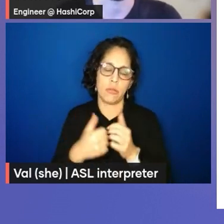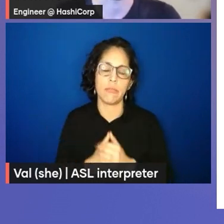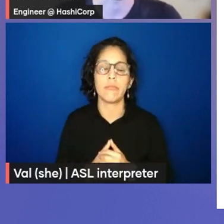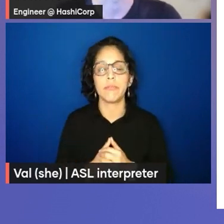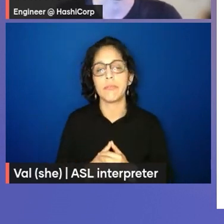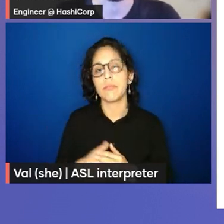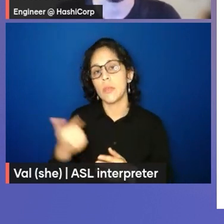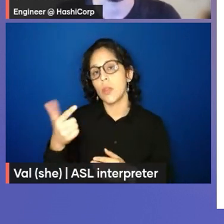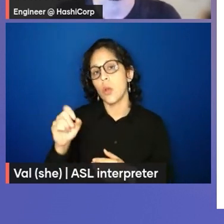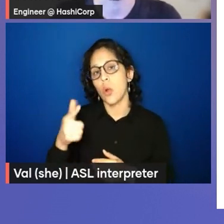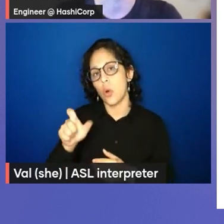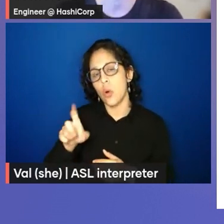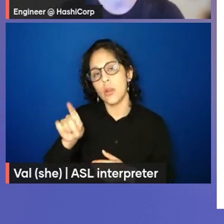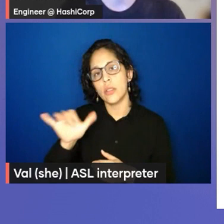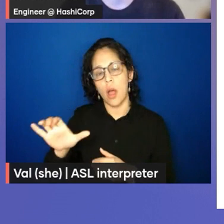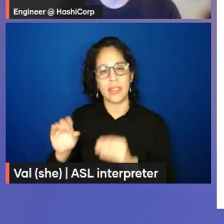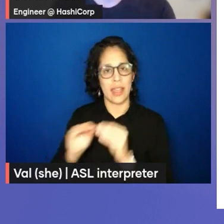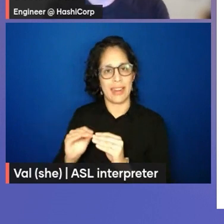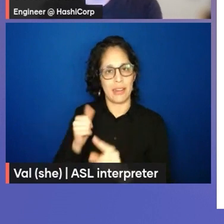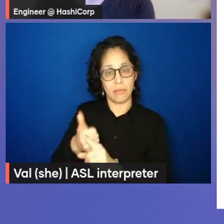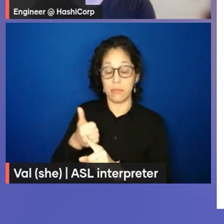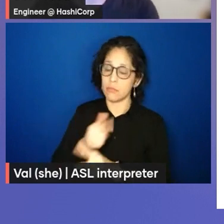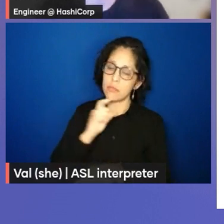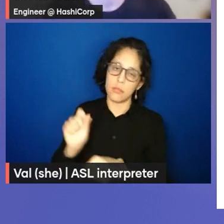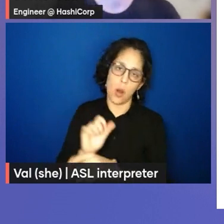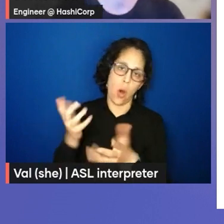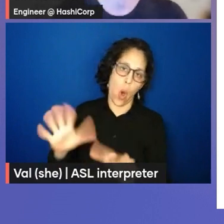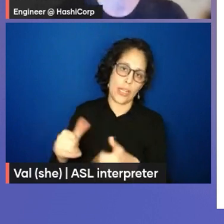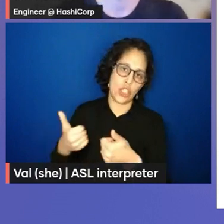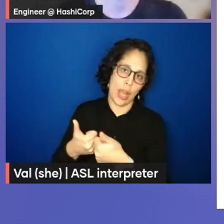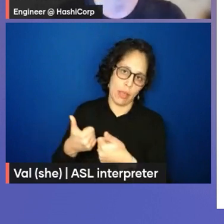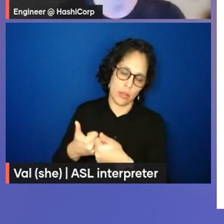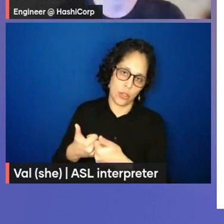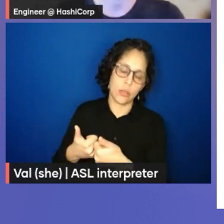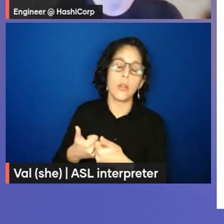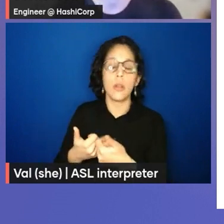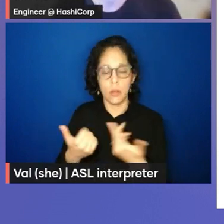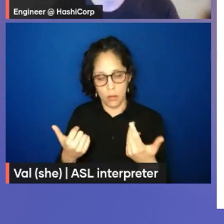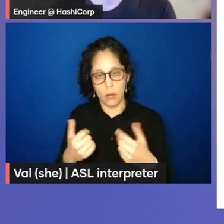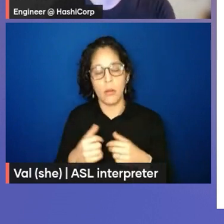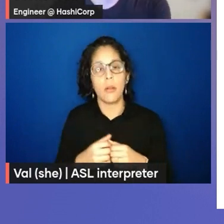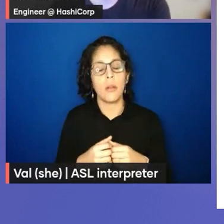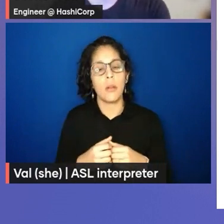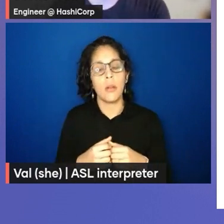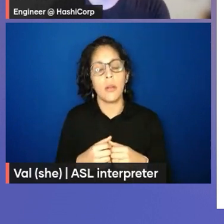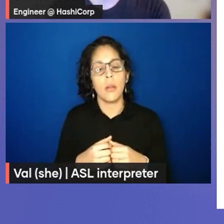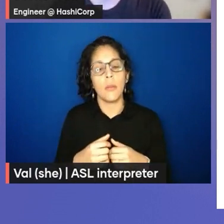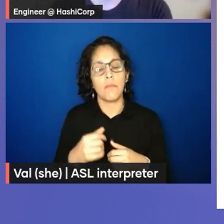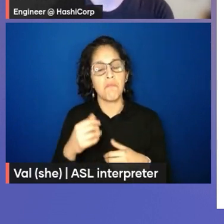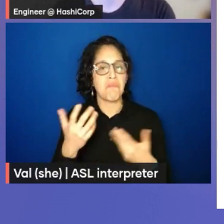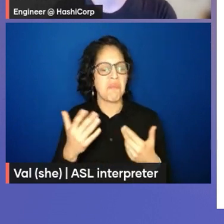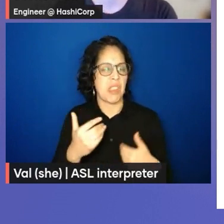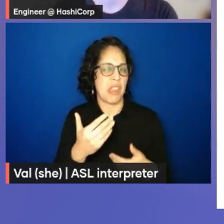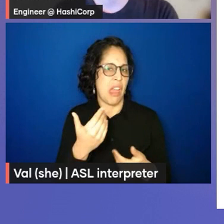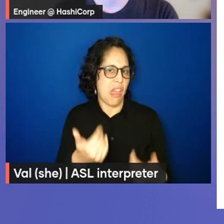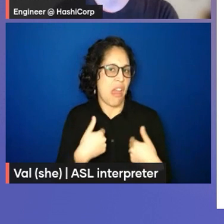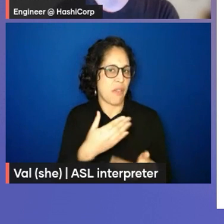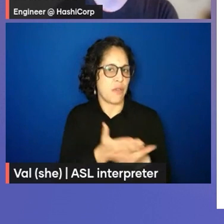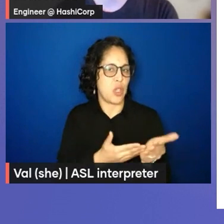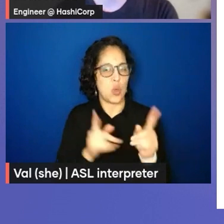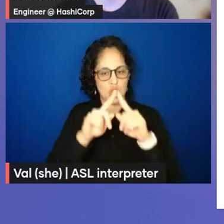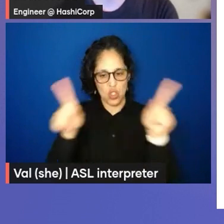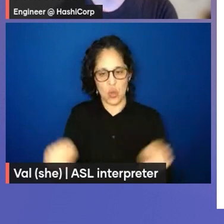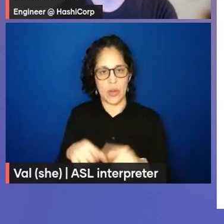Google Docs editing itself is challenging. I have here a couple of screenshots from the